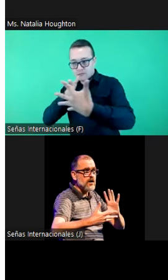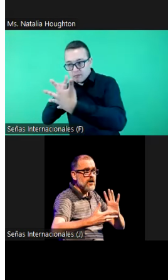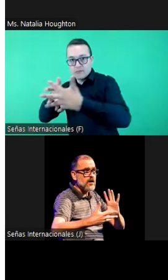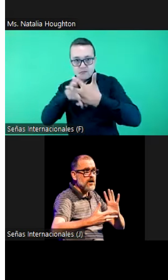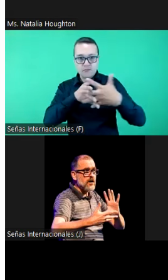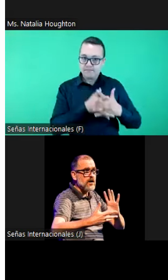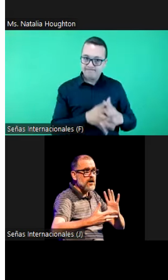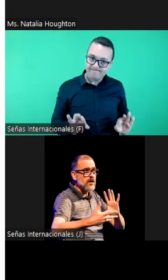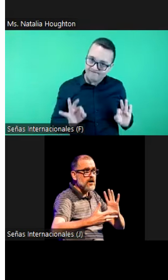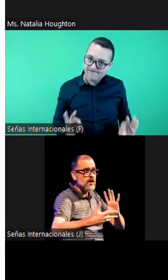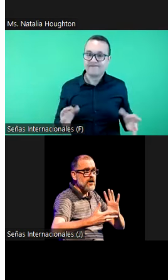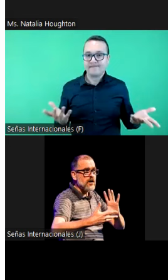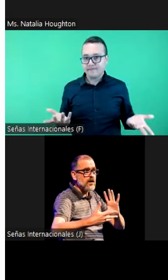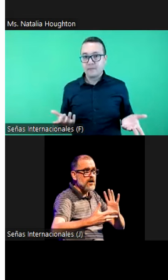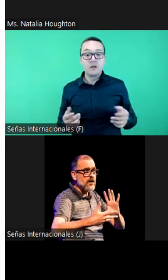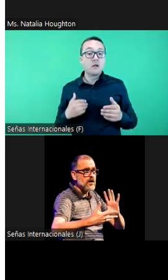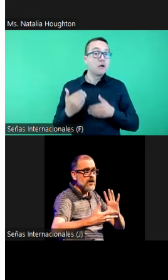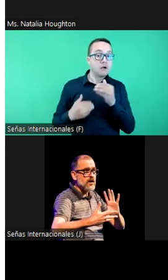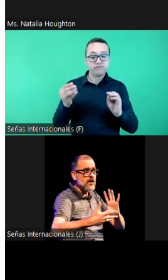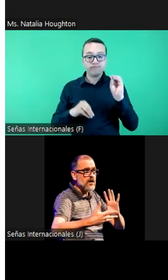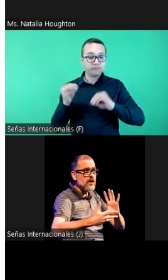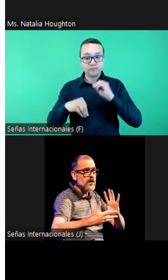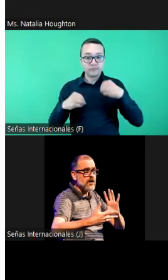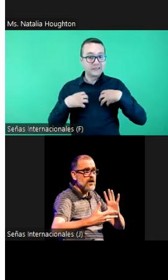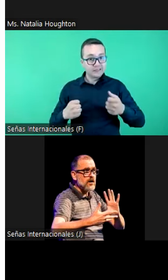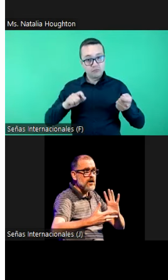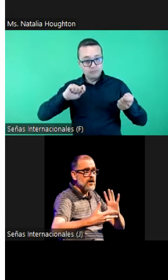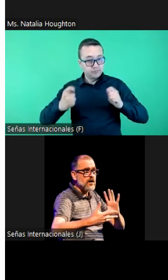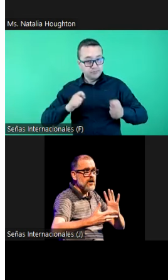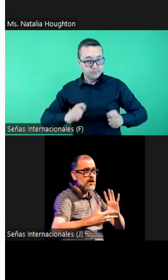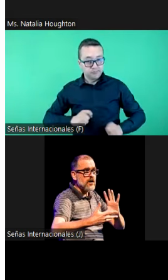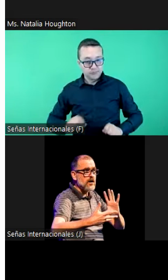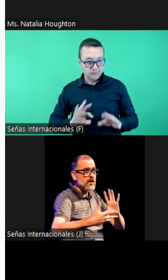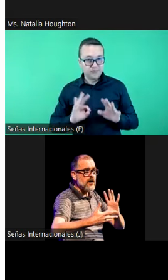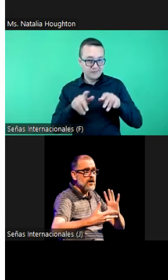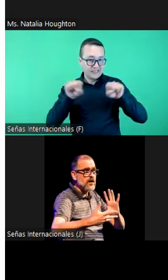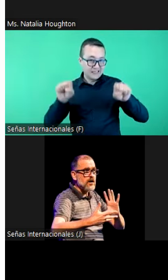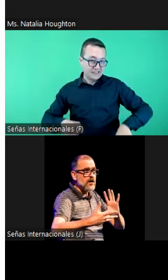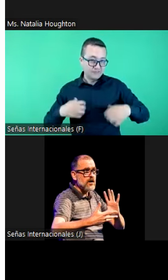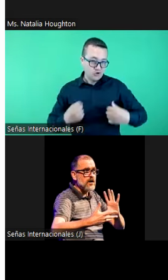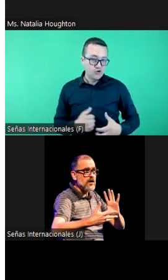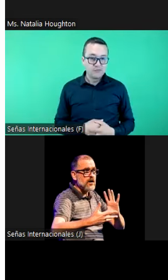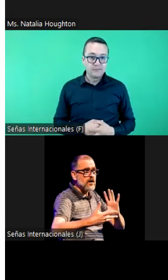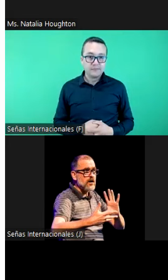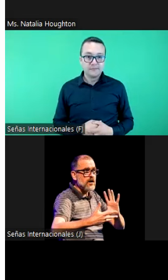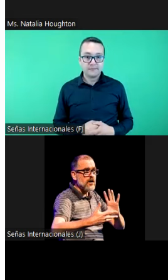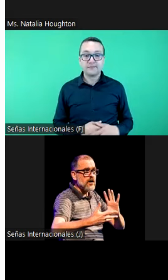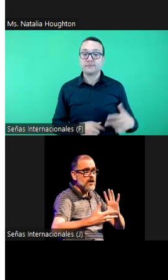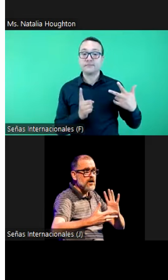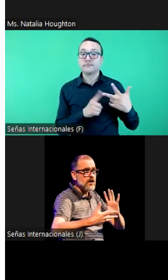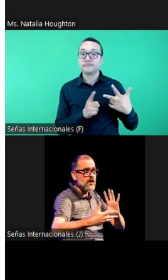the analysis and response for the reform of health services.